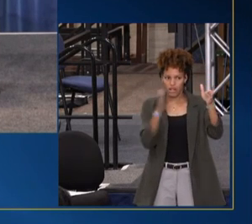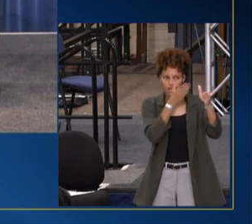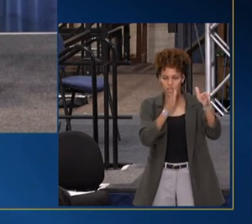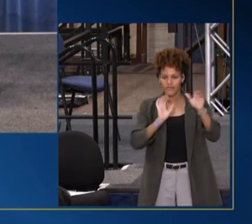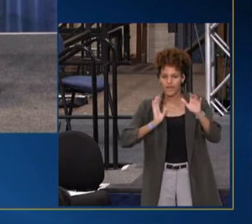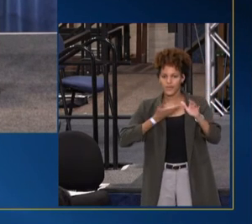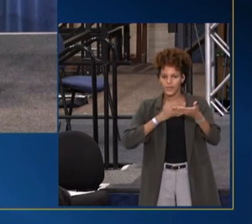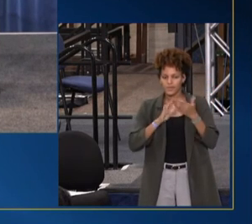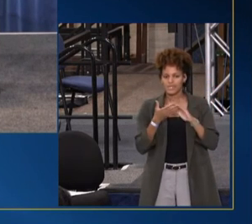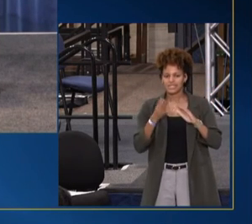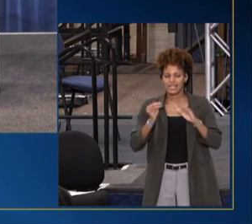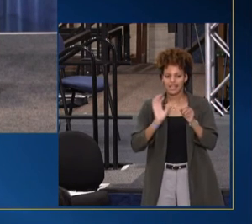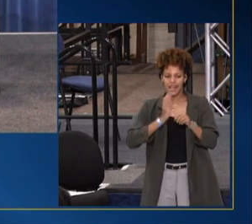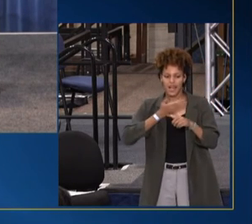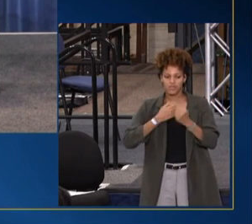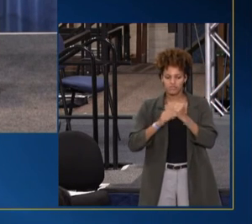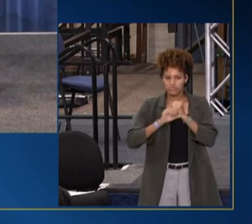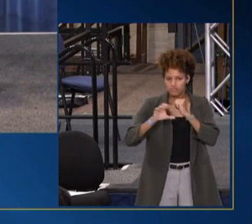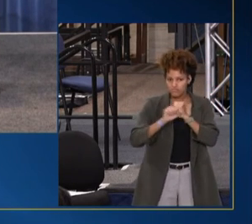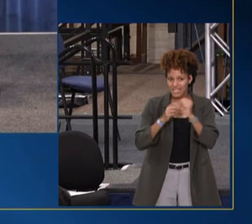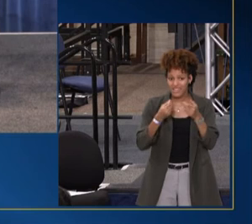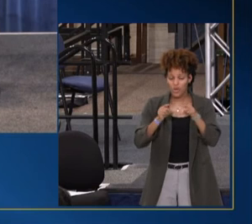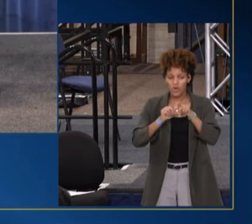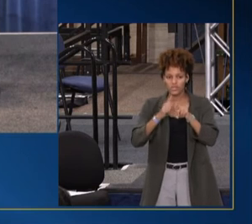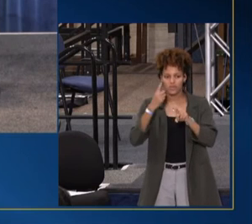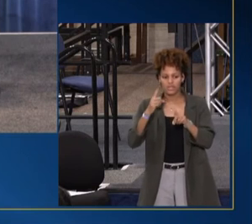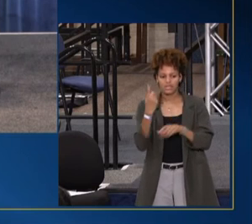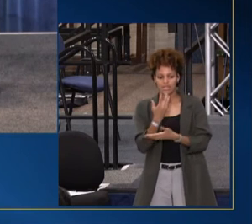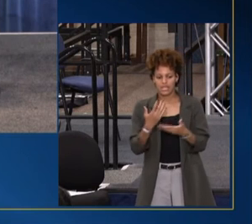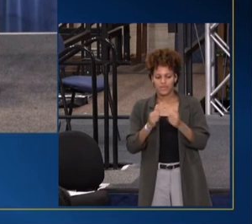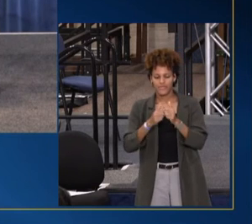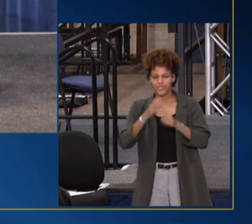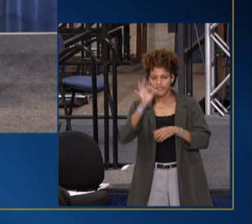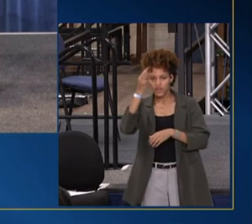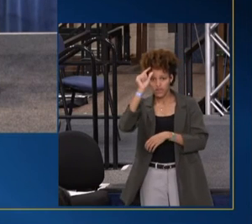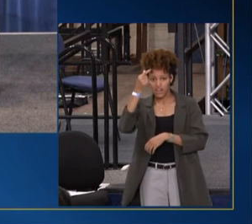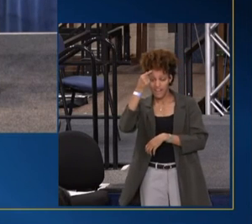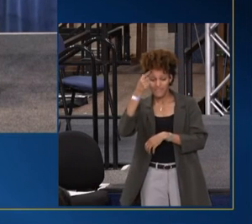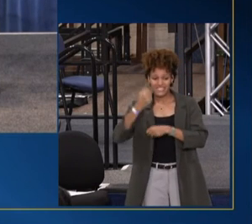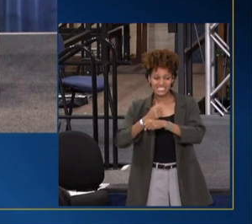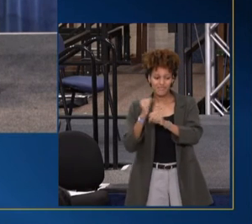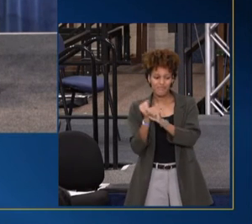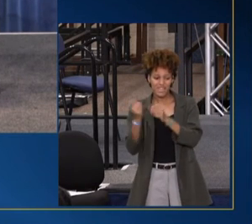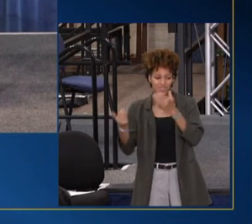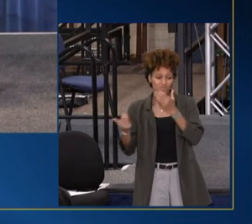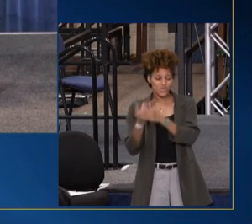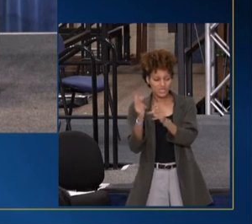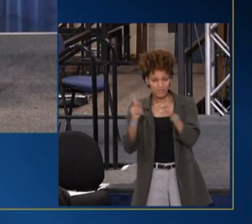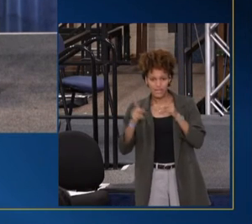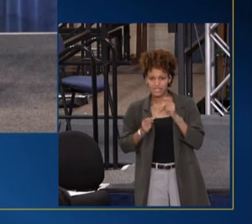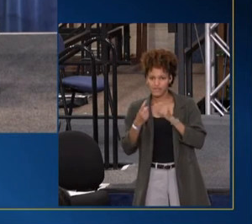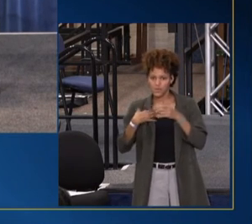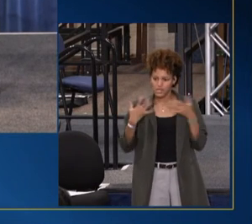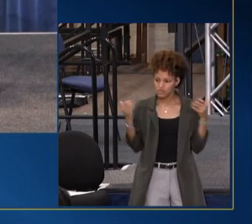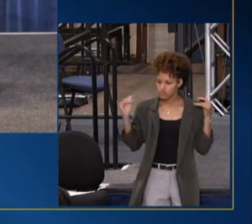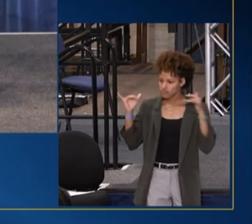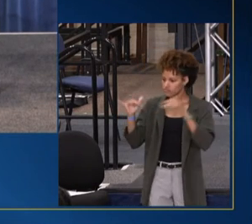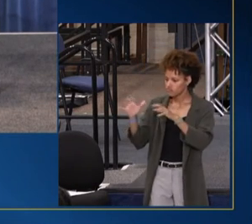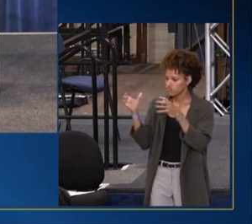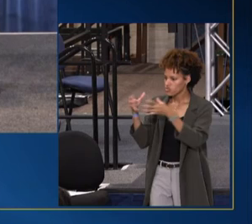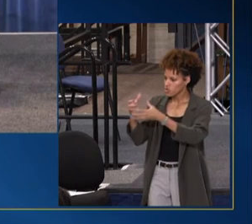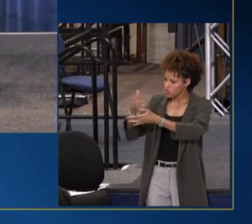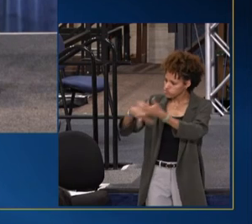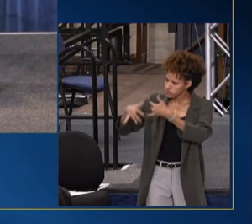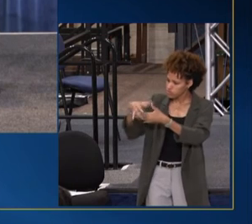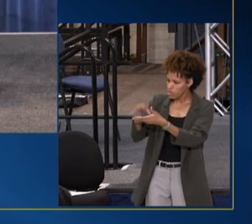coalitions. And one of the things that the federal government can do is create additional spaces where we all can come together, learn from one